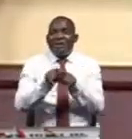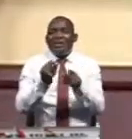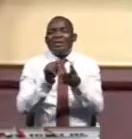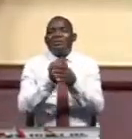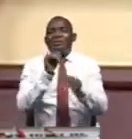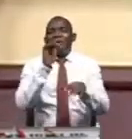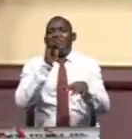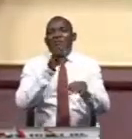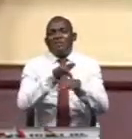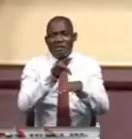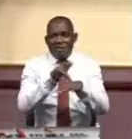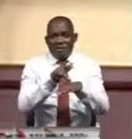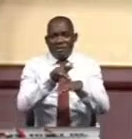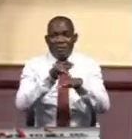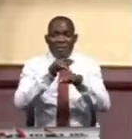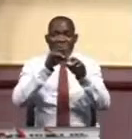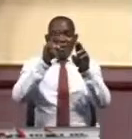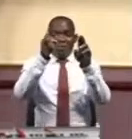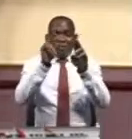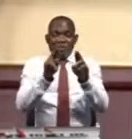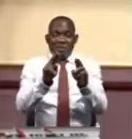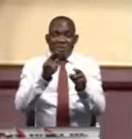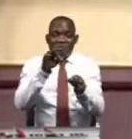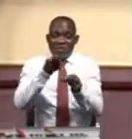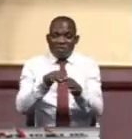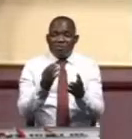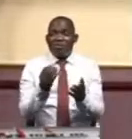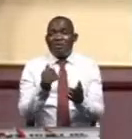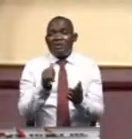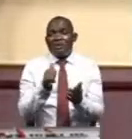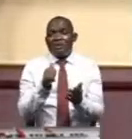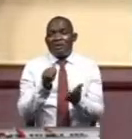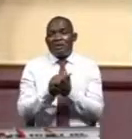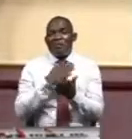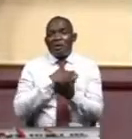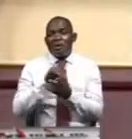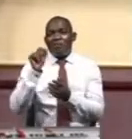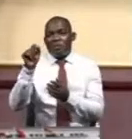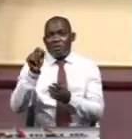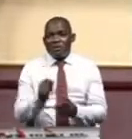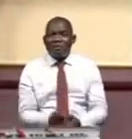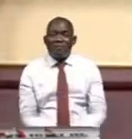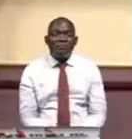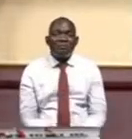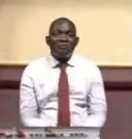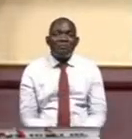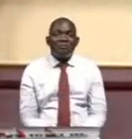the outcome of the elections. That's the point I'm making. I'm putting it to you.